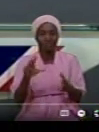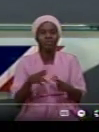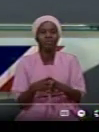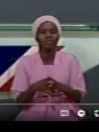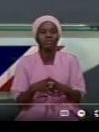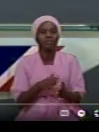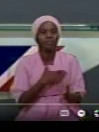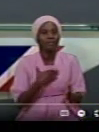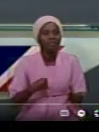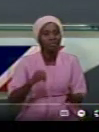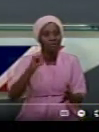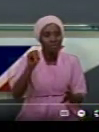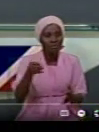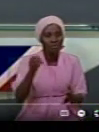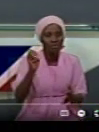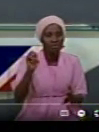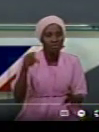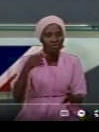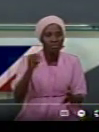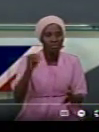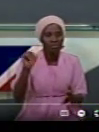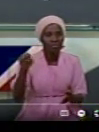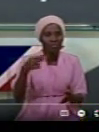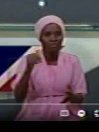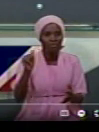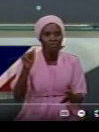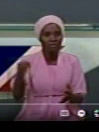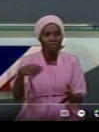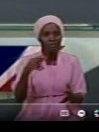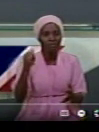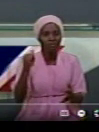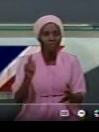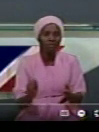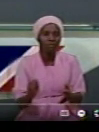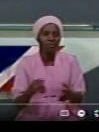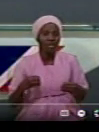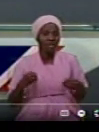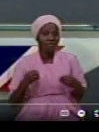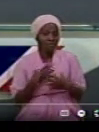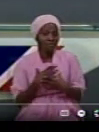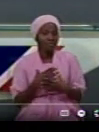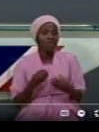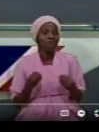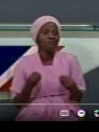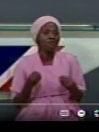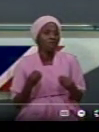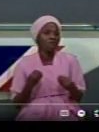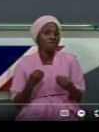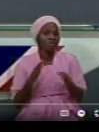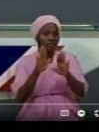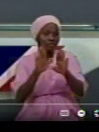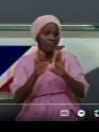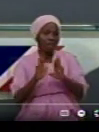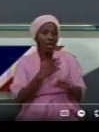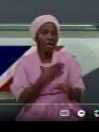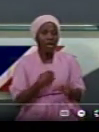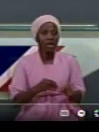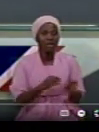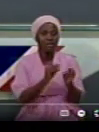Jehoshaphat feared and set himself to seek the Lord and proclaim the